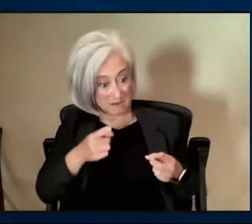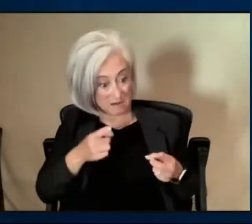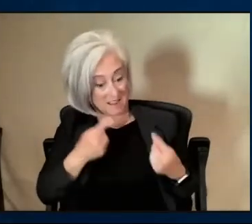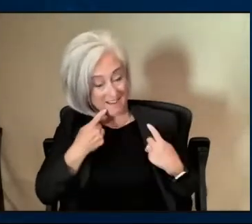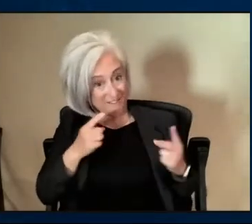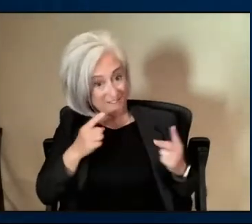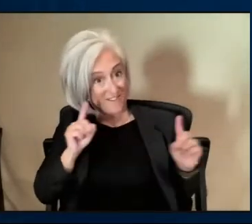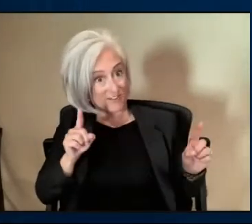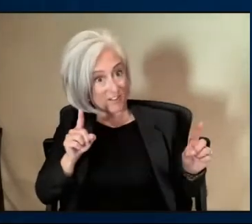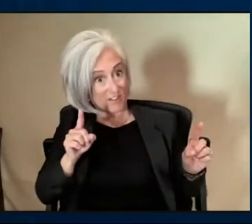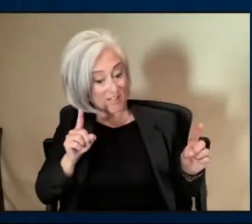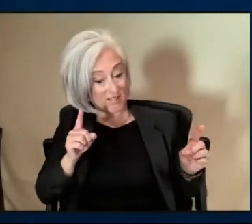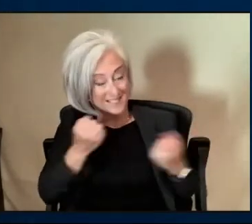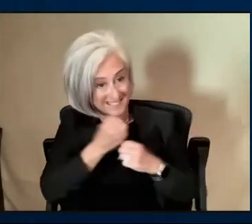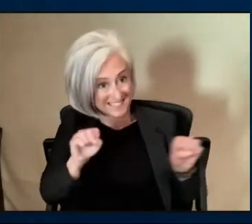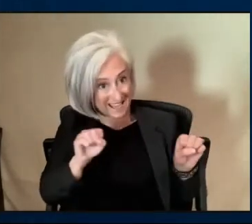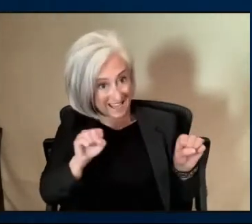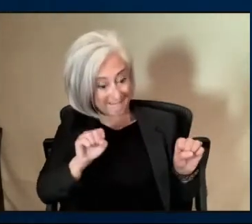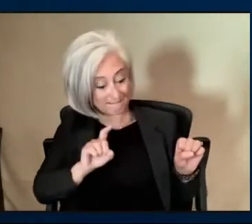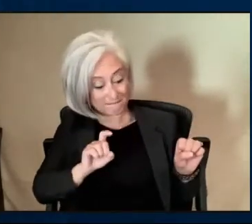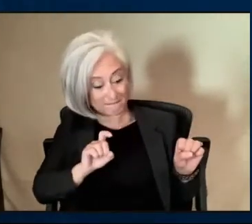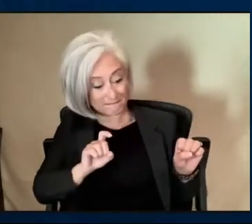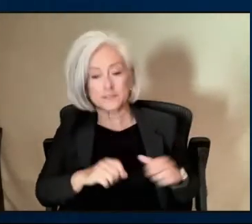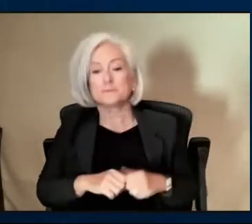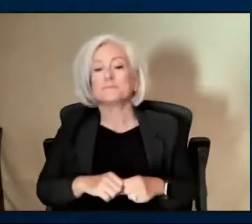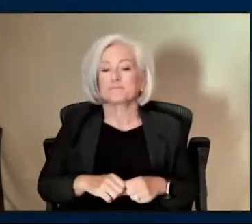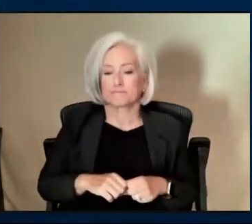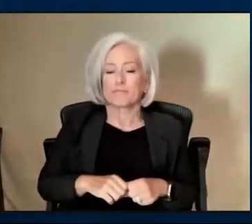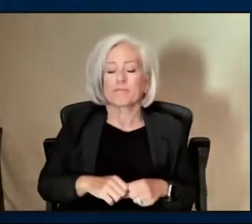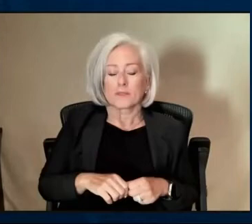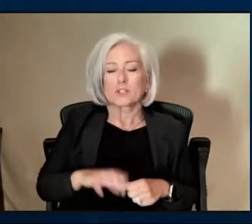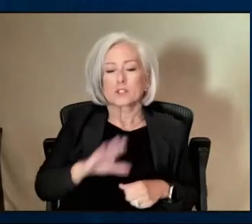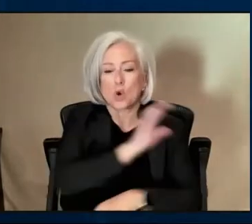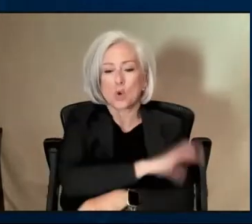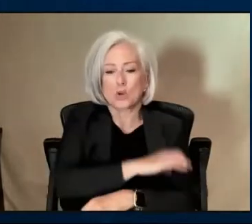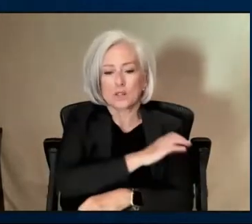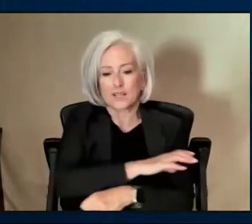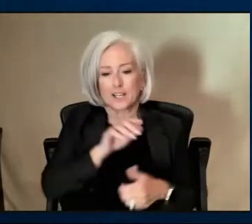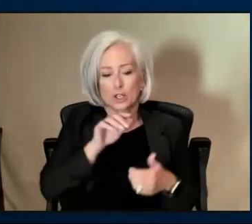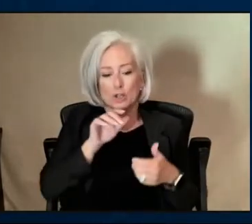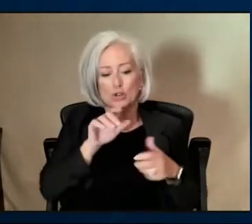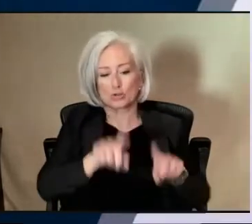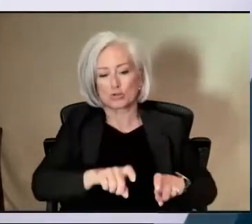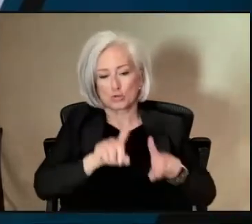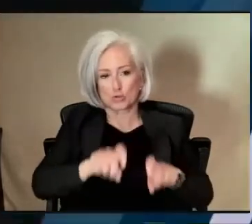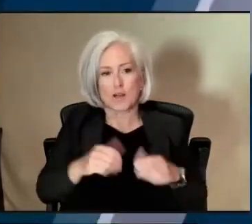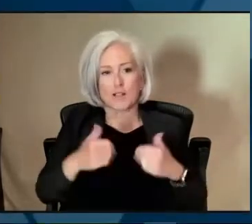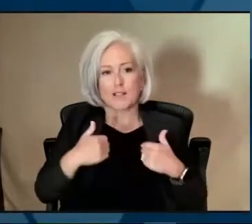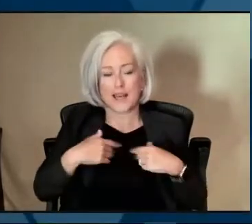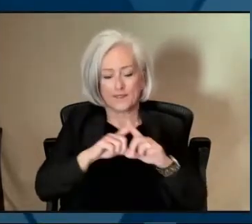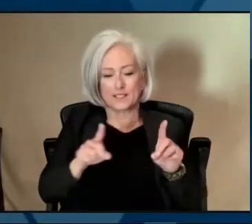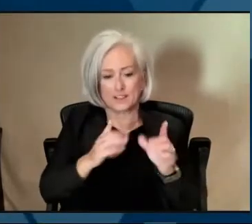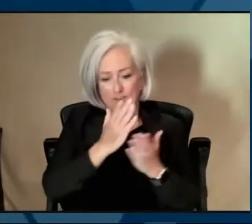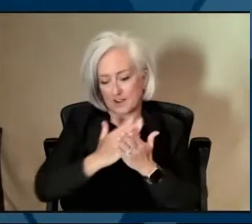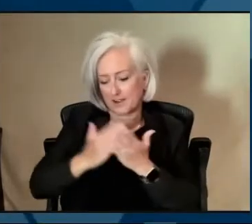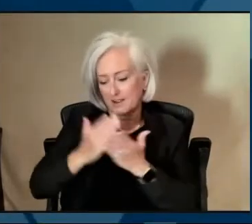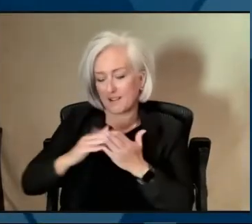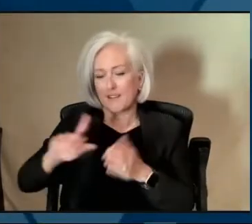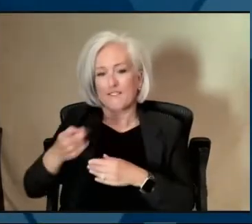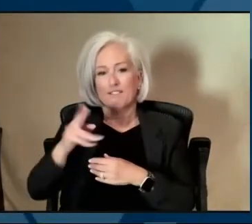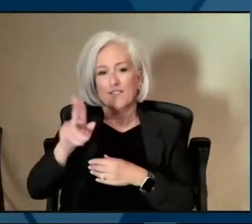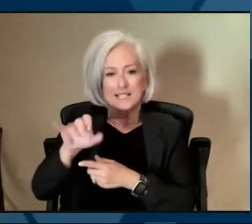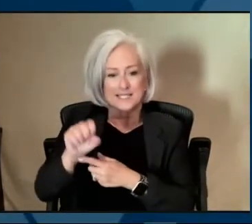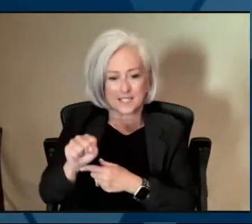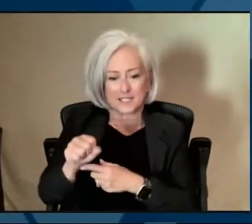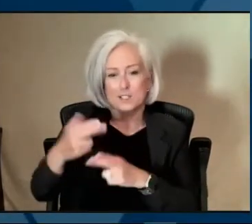safe? Now, those clinical trial protocols go through a number of phases, and we call these